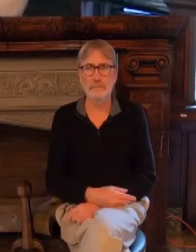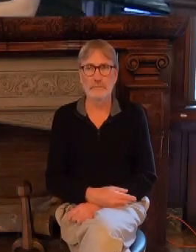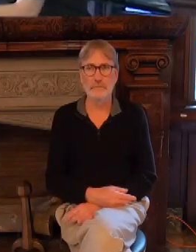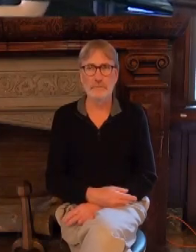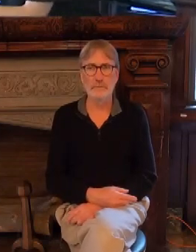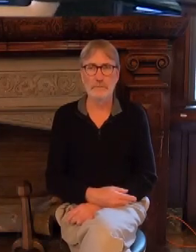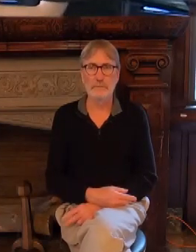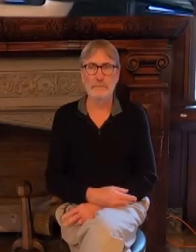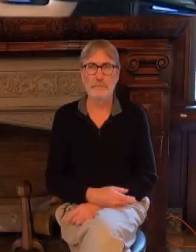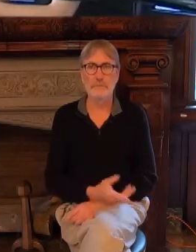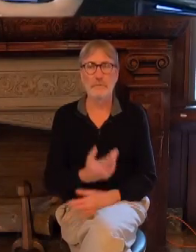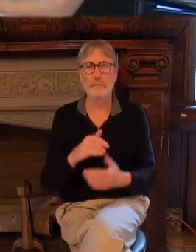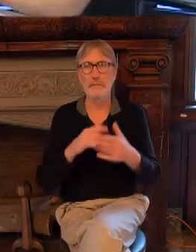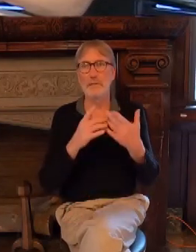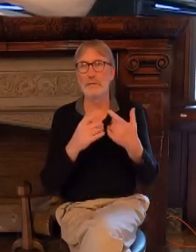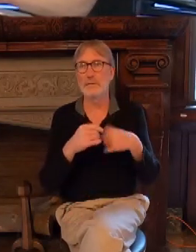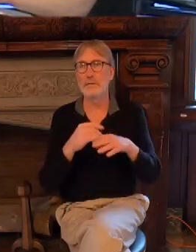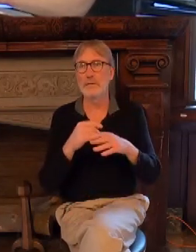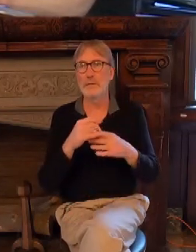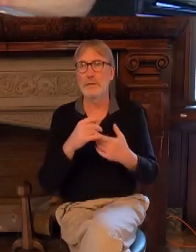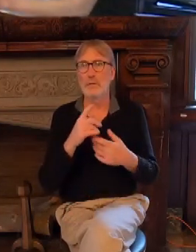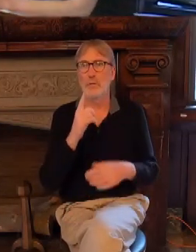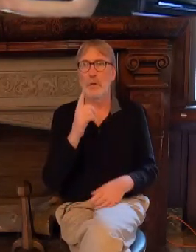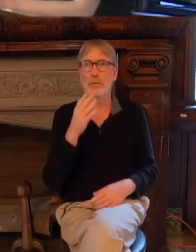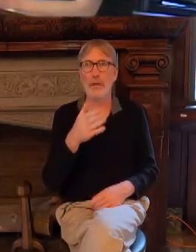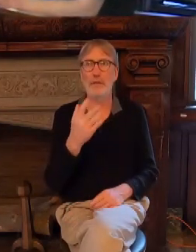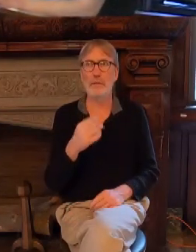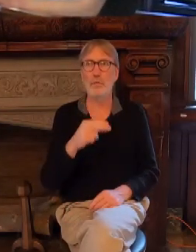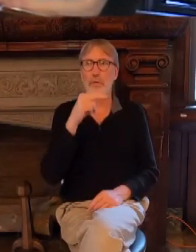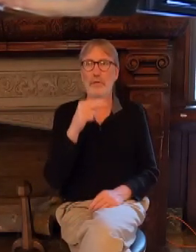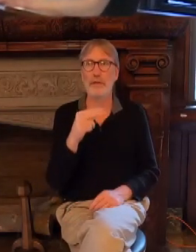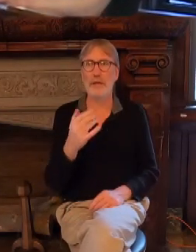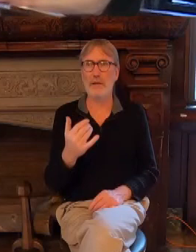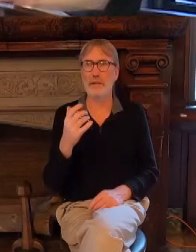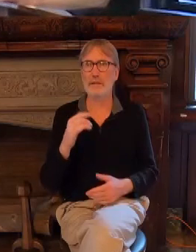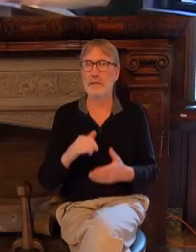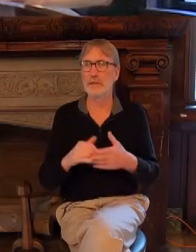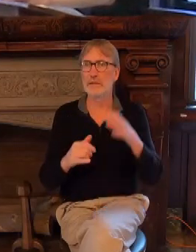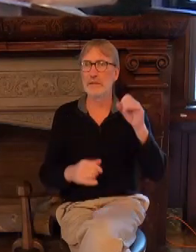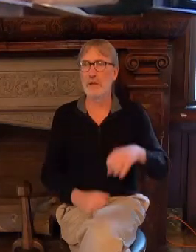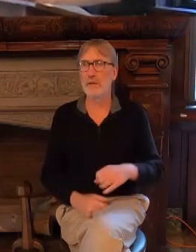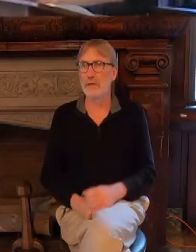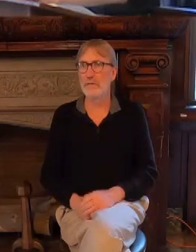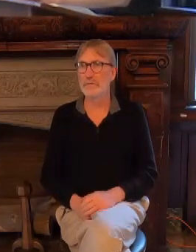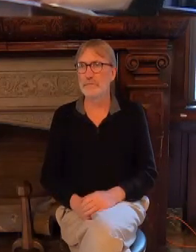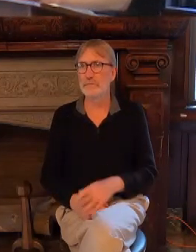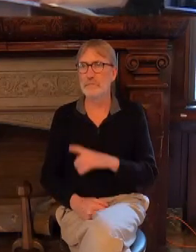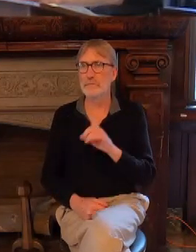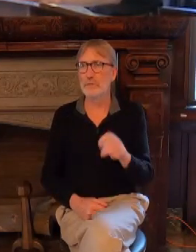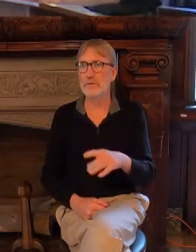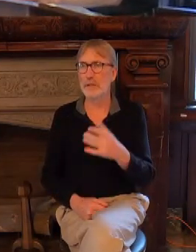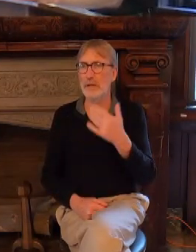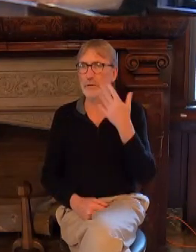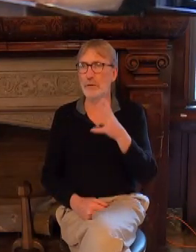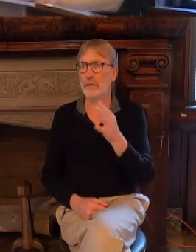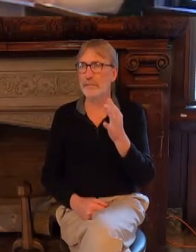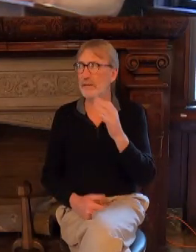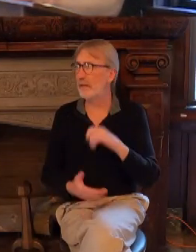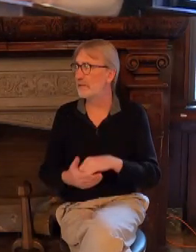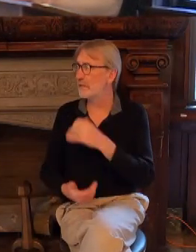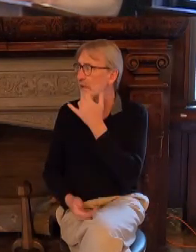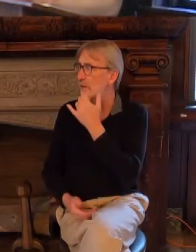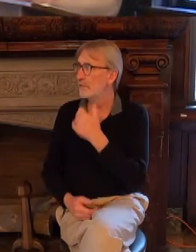Federal and Arch. I believe the door is one way north right now, as opposed to going south. This question or comment, I don't know if that's an error